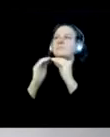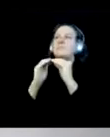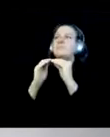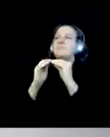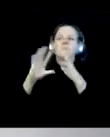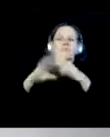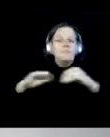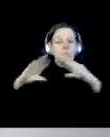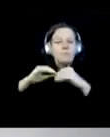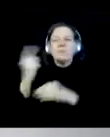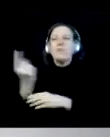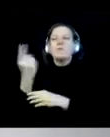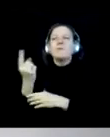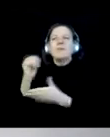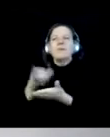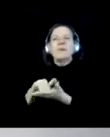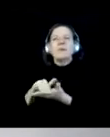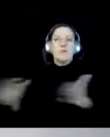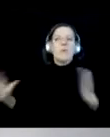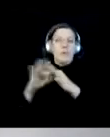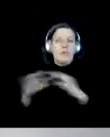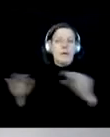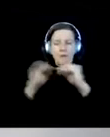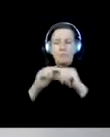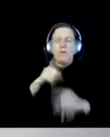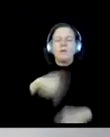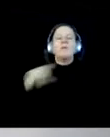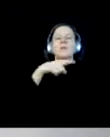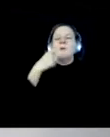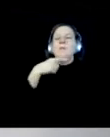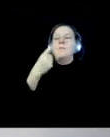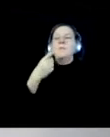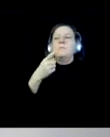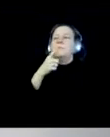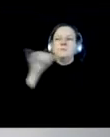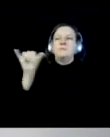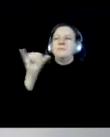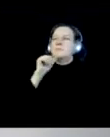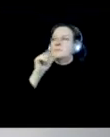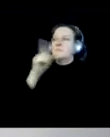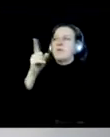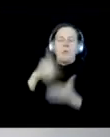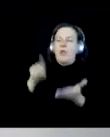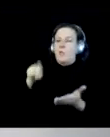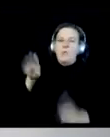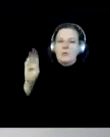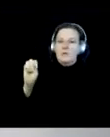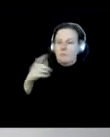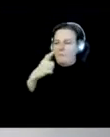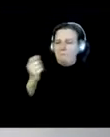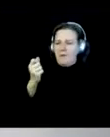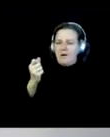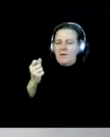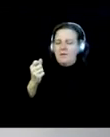or something, or things would connect more. But like you said, like it's not really what it's supposed to be, because I think